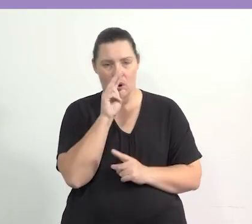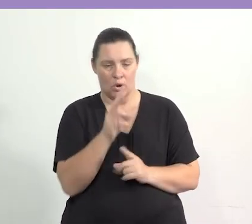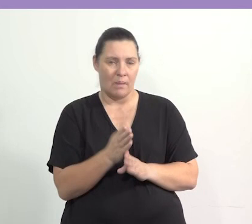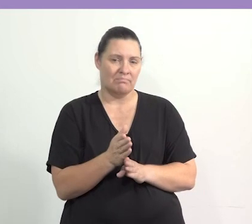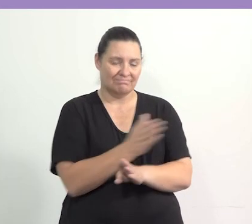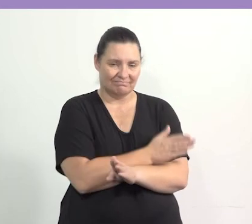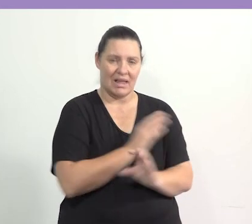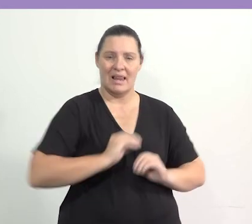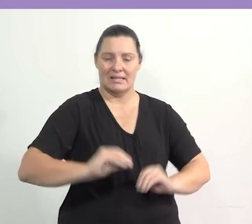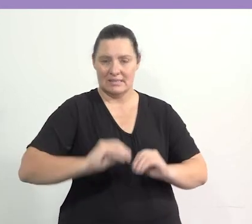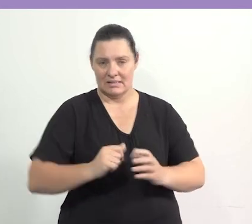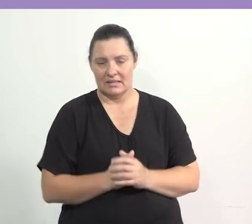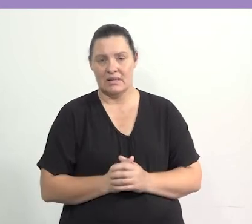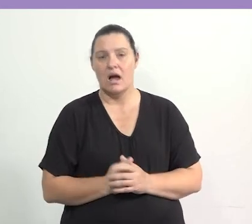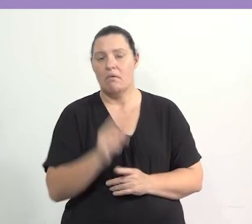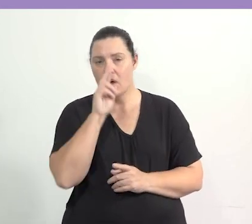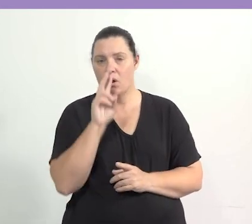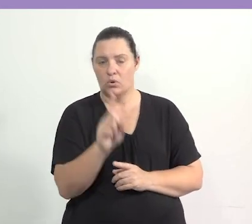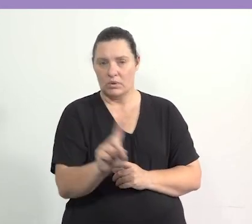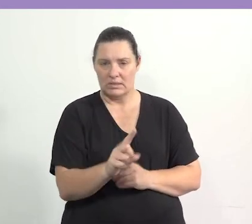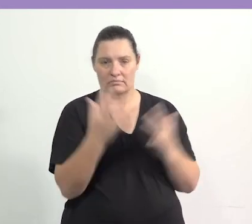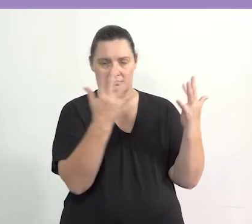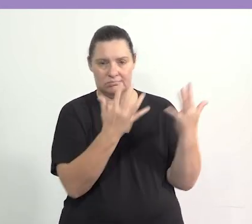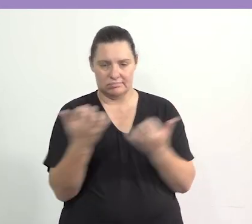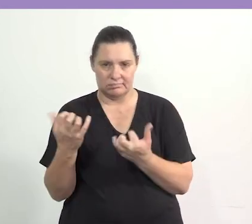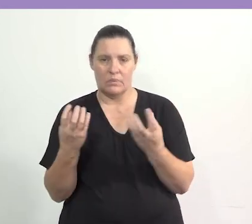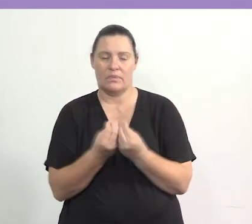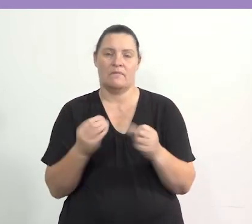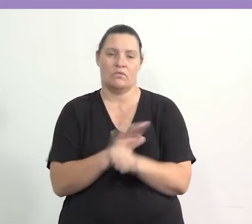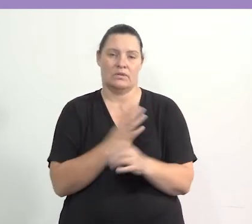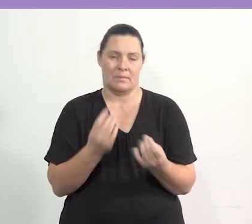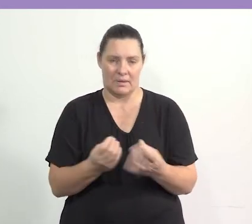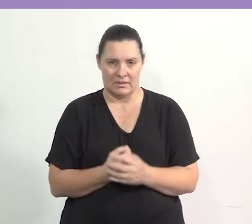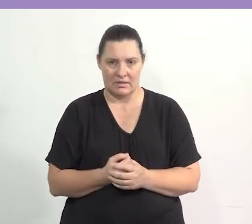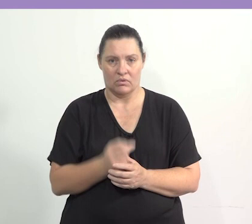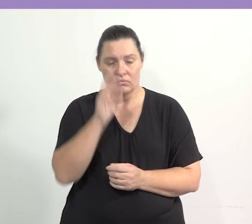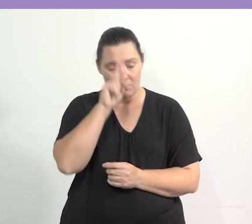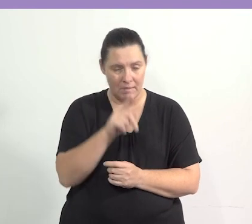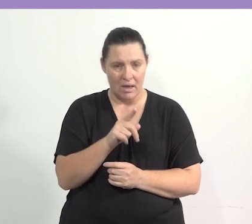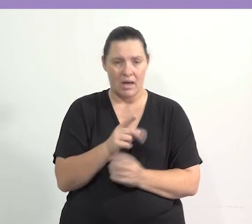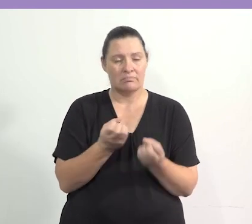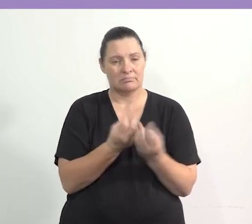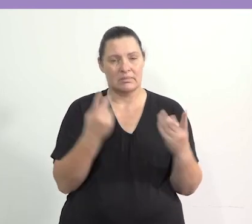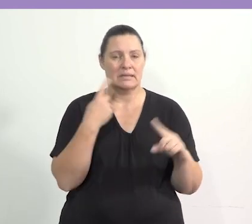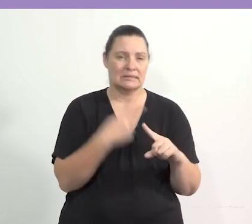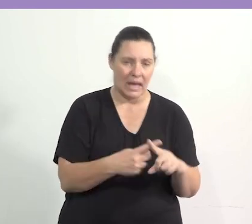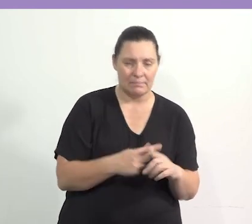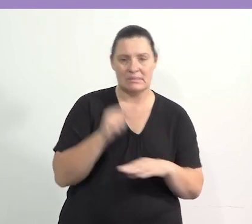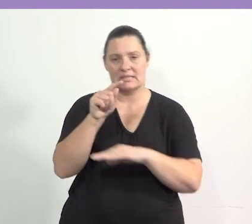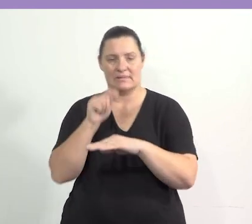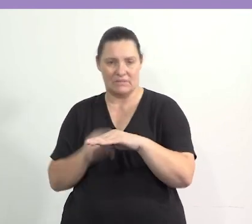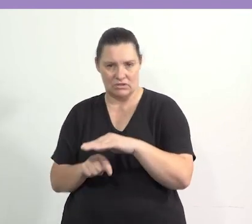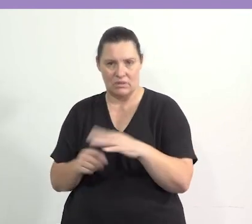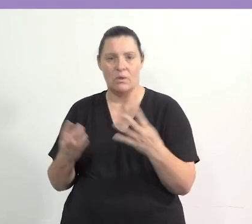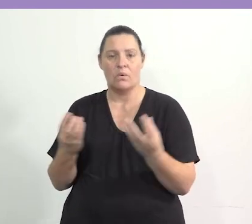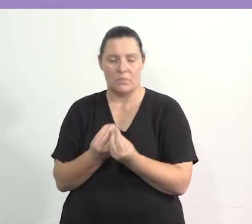at during this lesson, we did have a look at calculations with integers. Remember, we looked at multiplication and